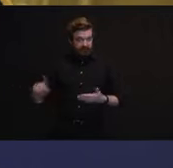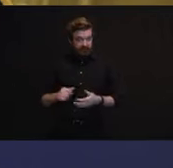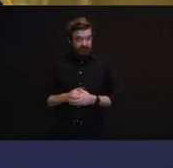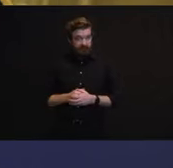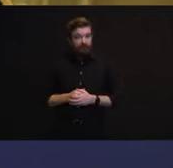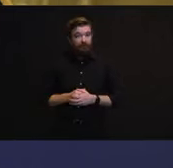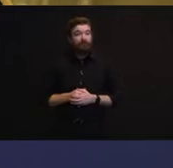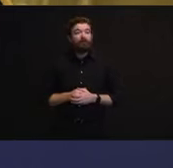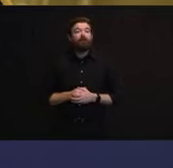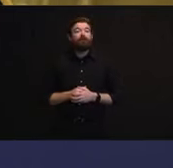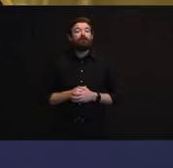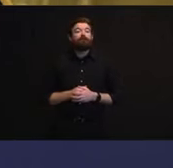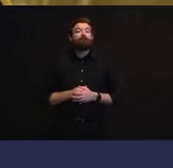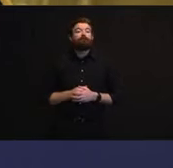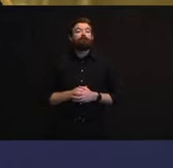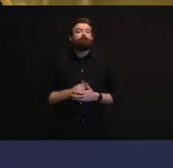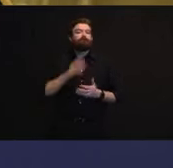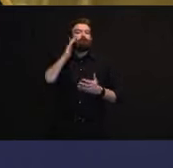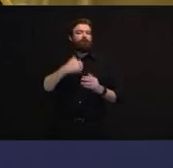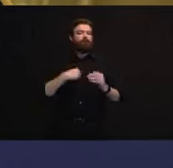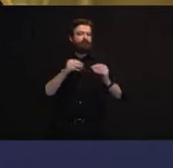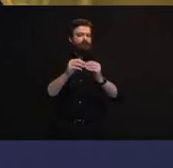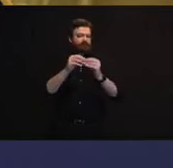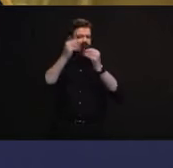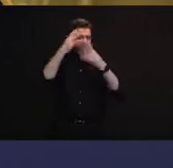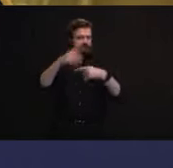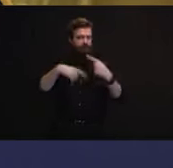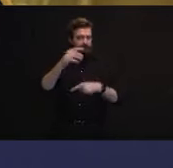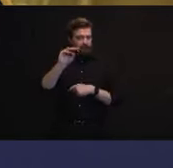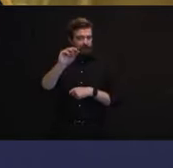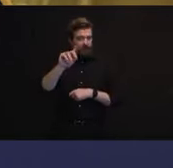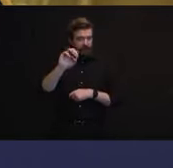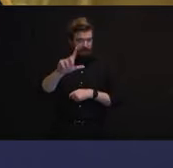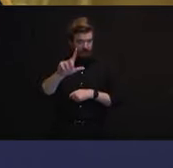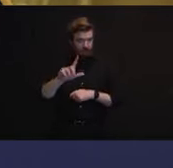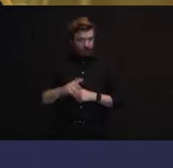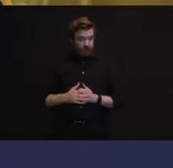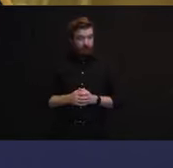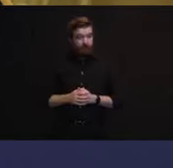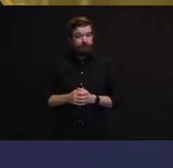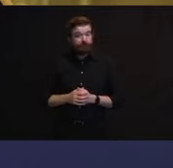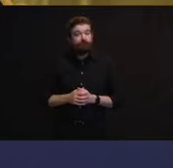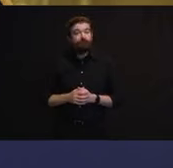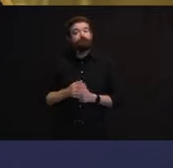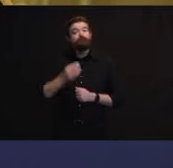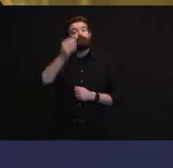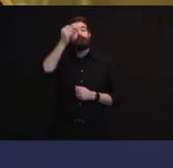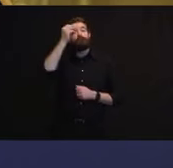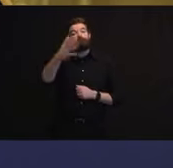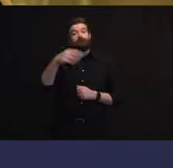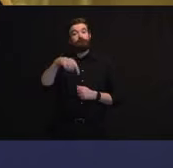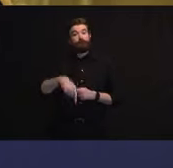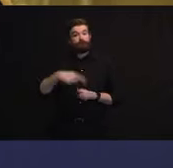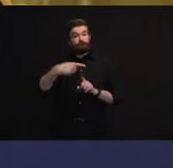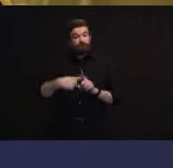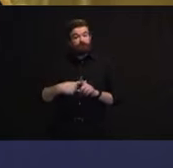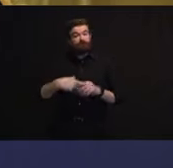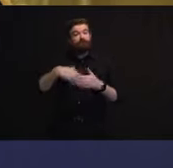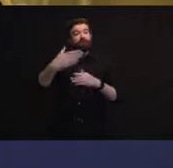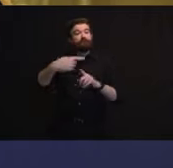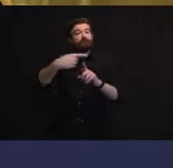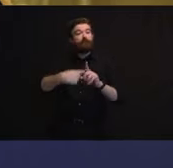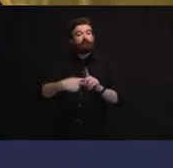Again, I think we've said this now for quite some time. We're in for a very rough couple of months. I'd love everyone to sort of